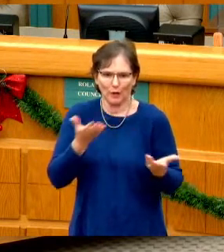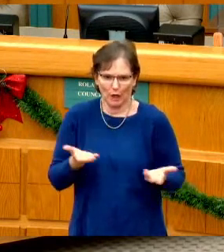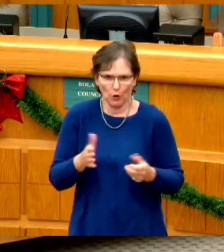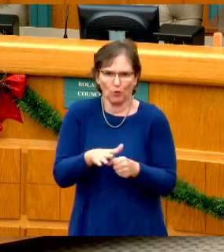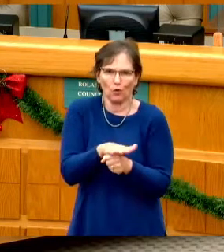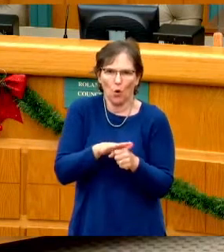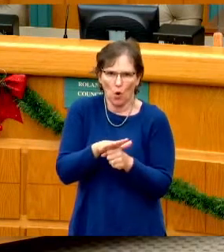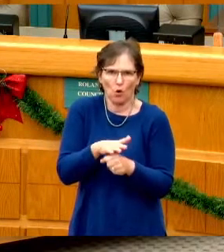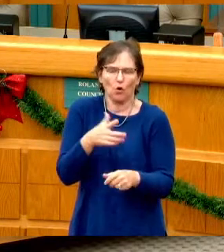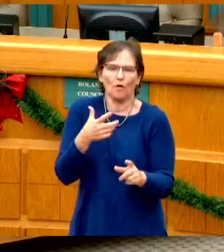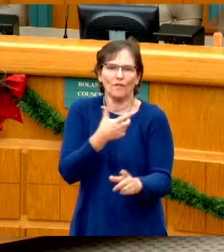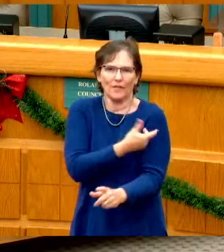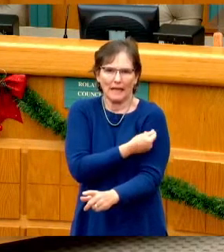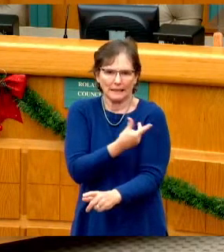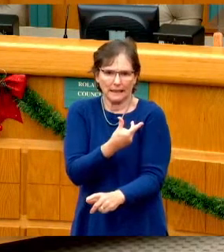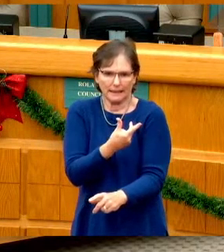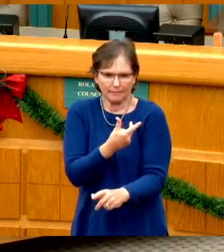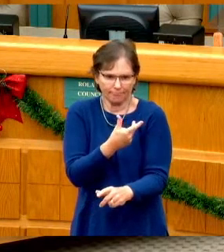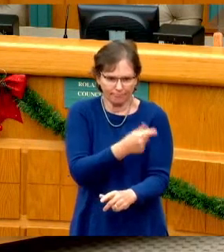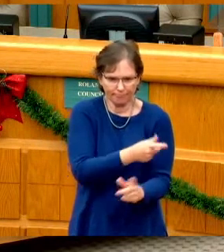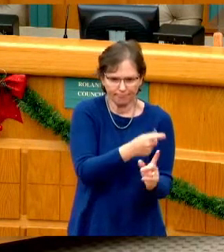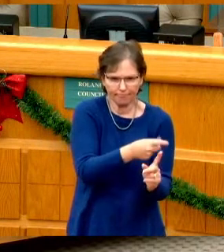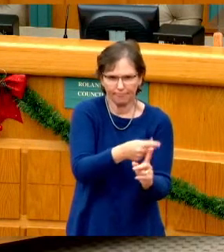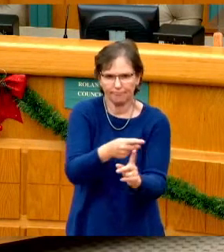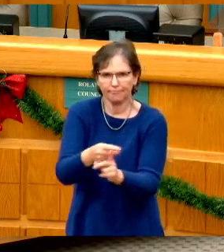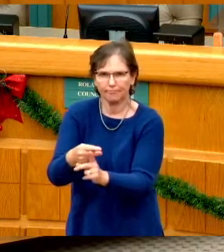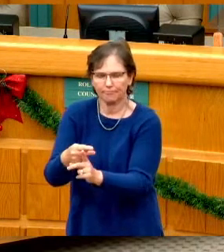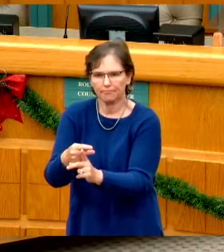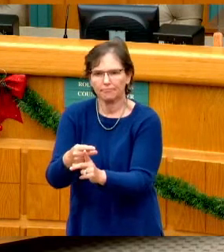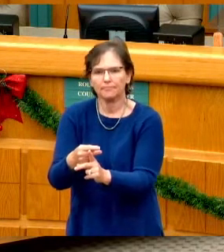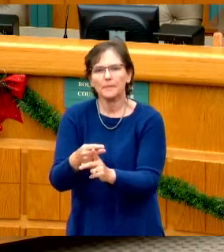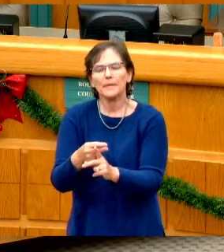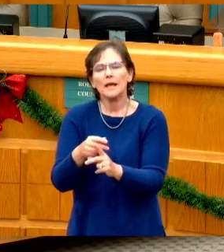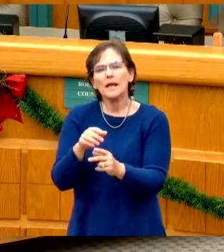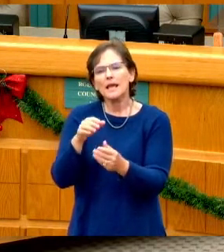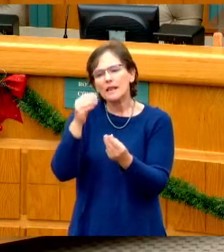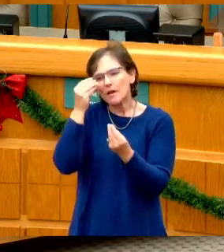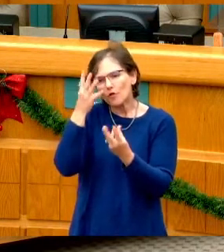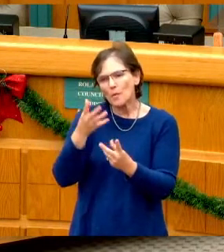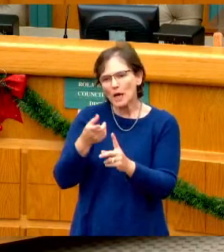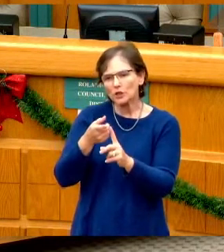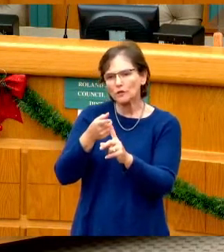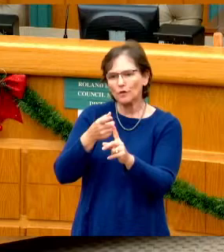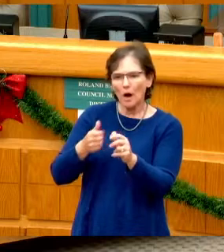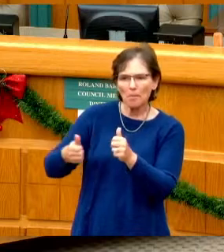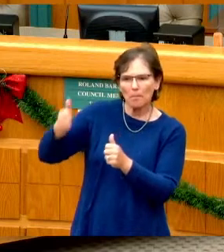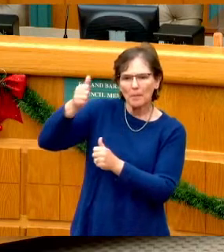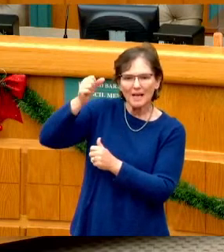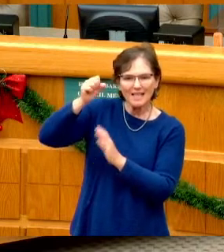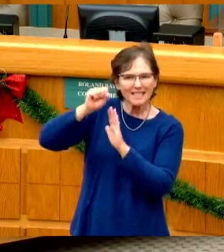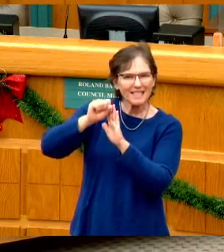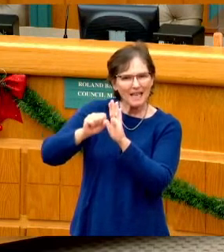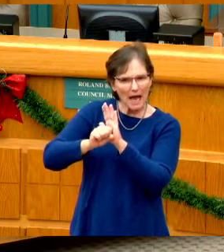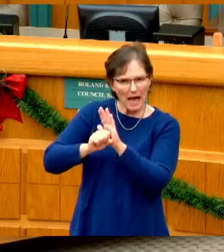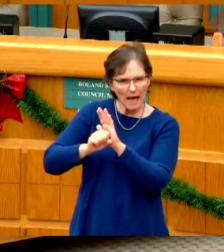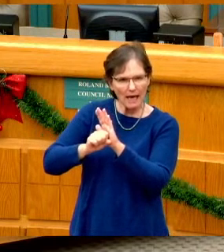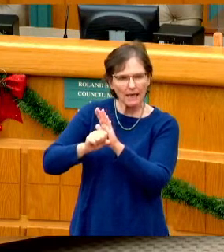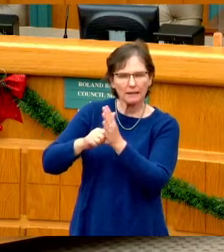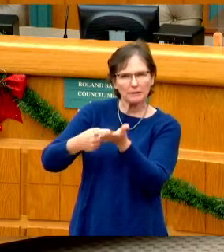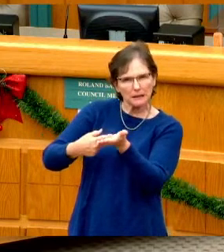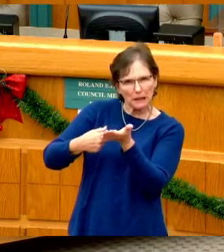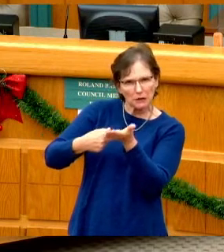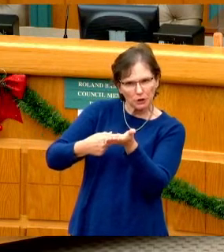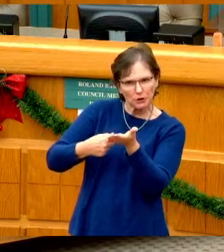Services regarding COVID-19 vaccine. The information provided to us at these calls allows us to prepare to